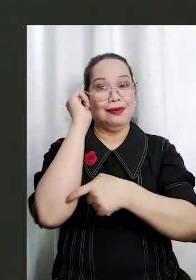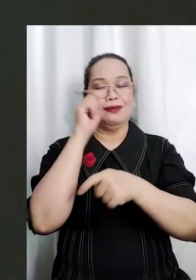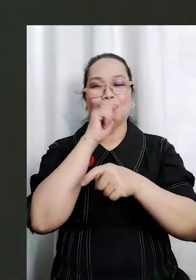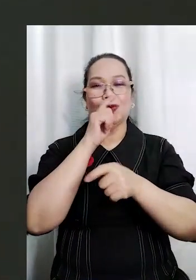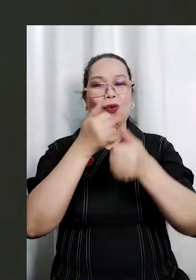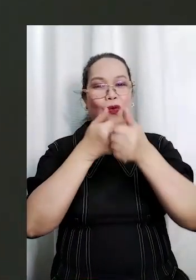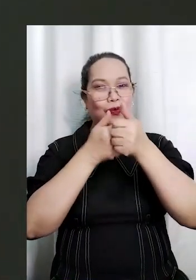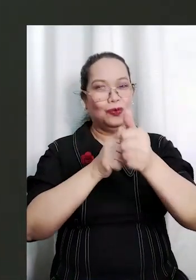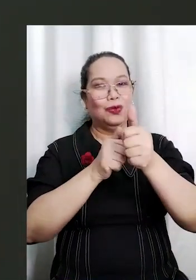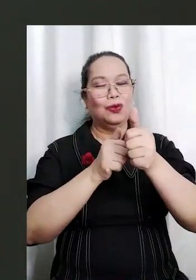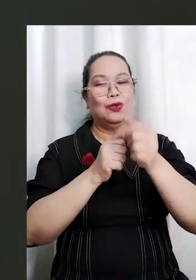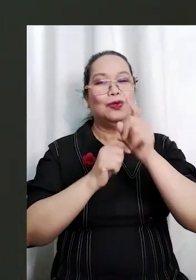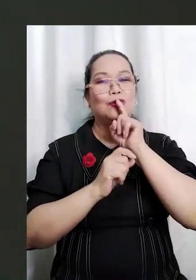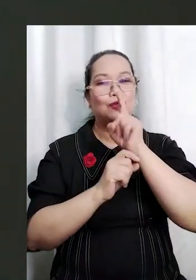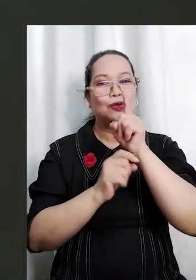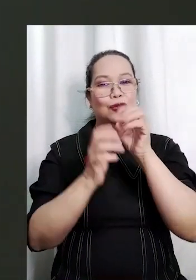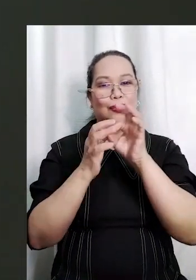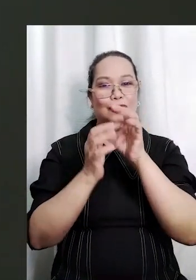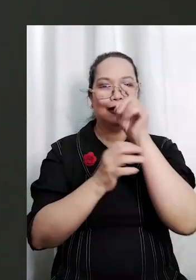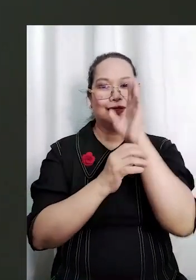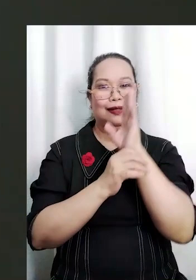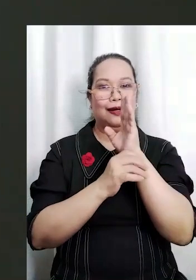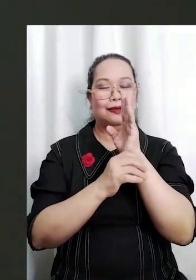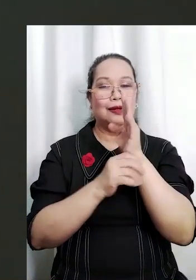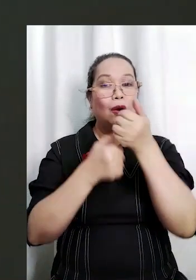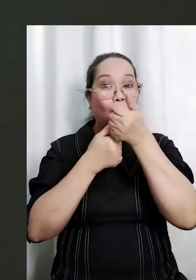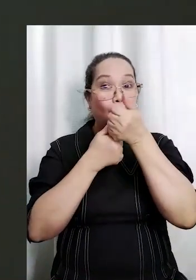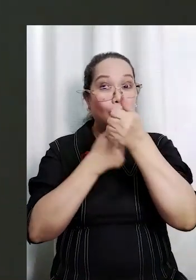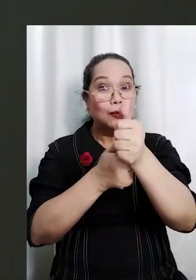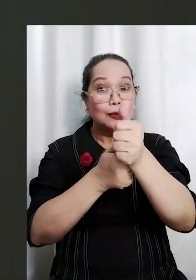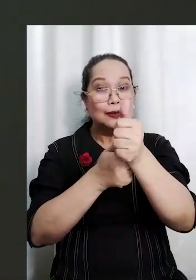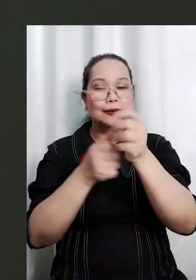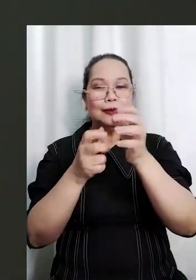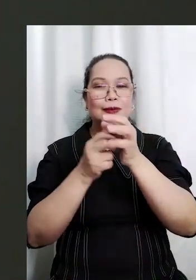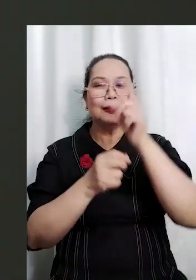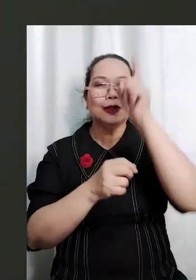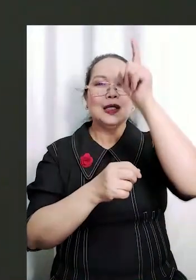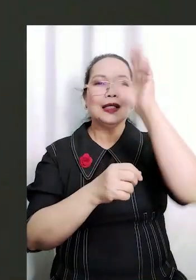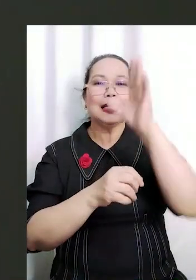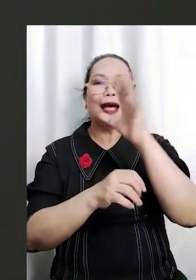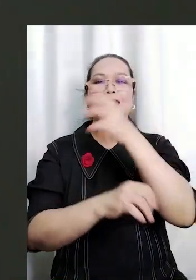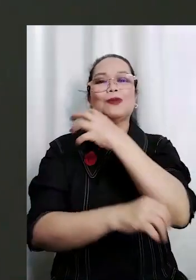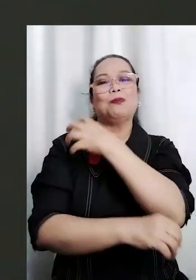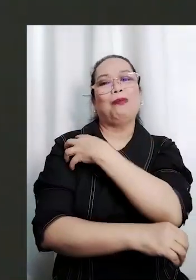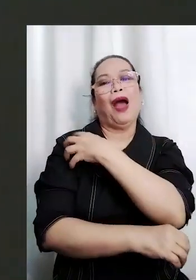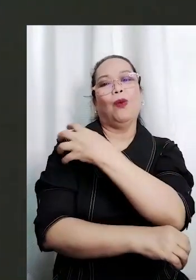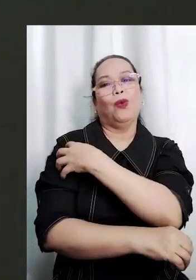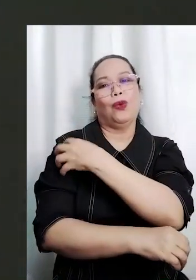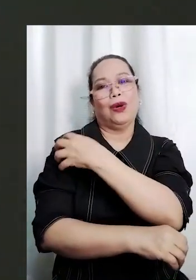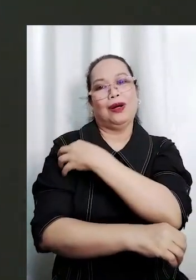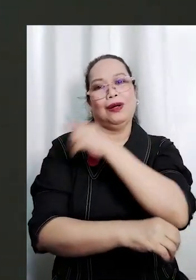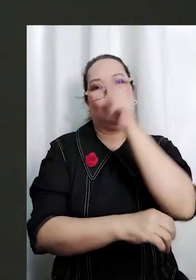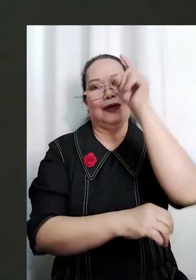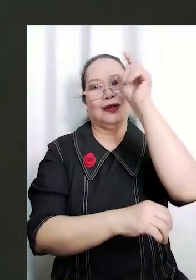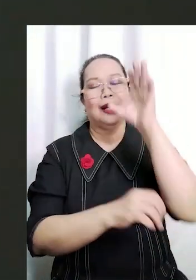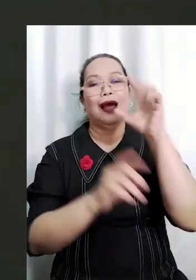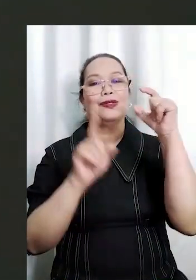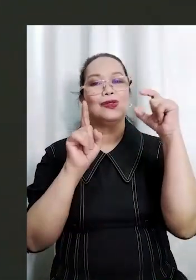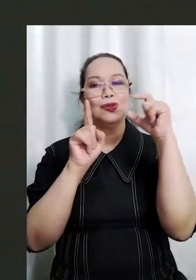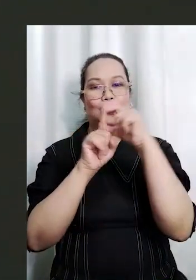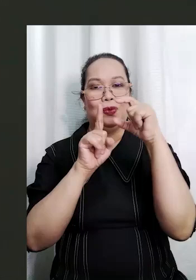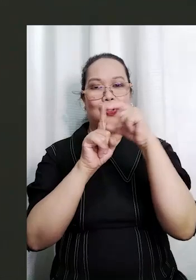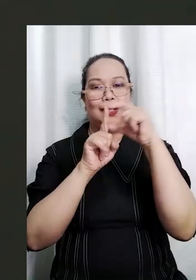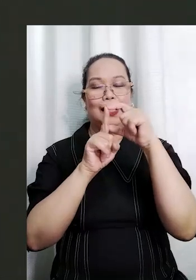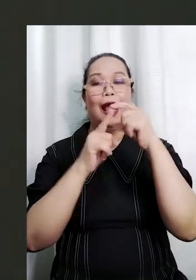sa katotohanan ng salita ng Diyos. Sumagot siya na gamit ang kapangyarihan ng salita ng